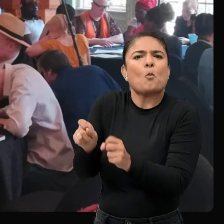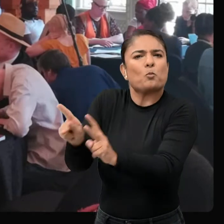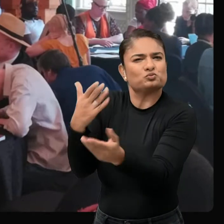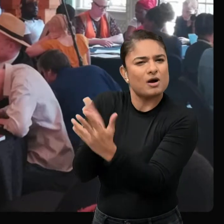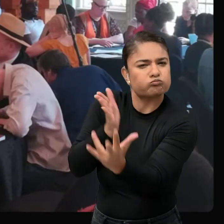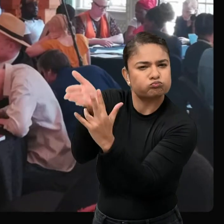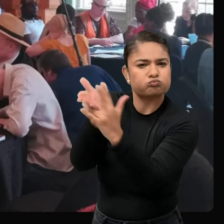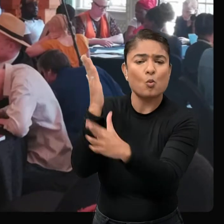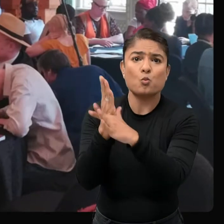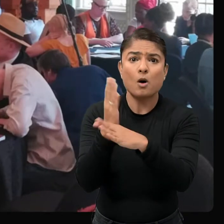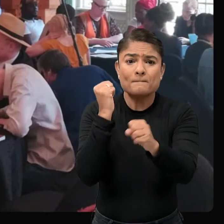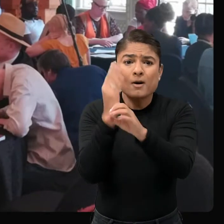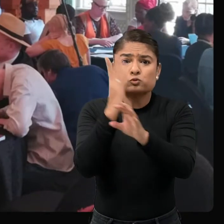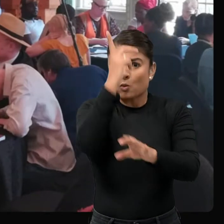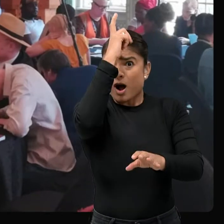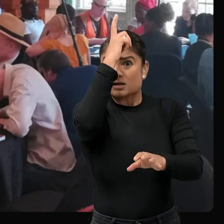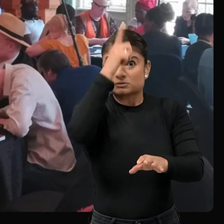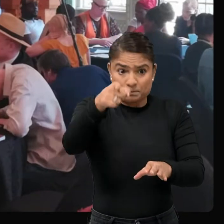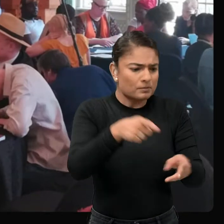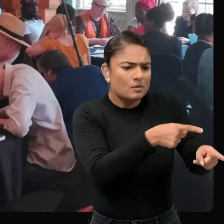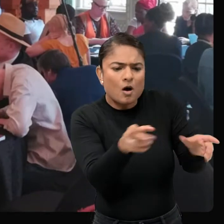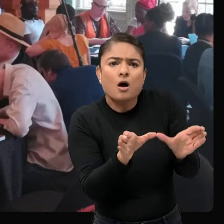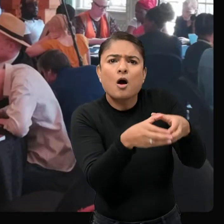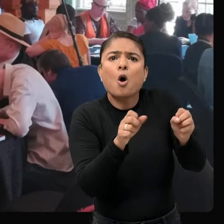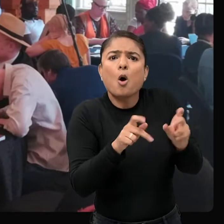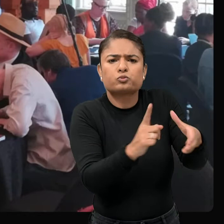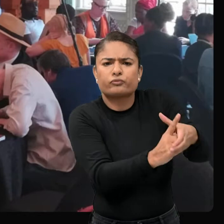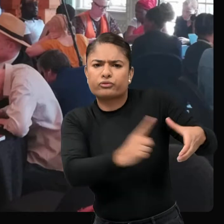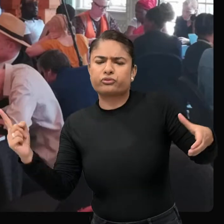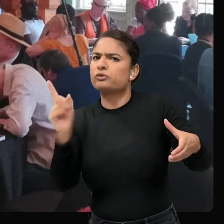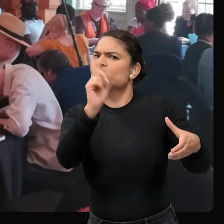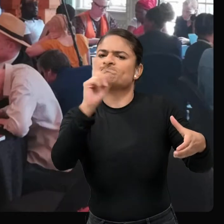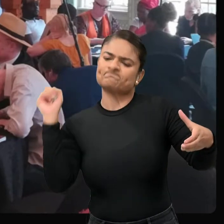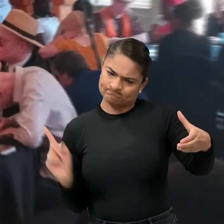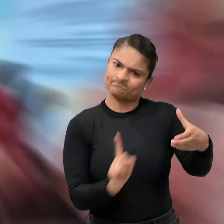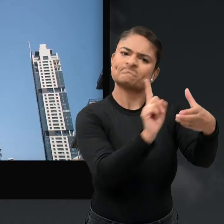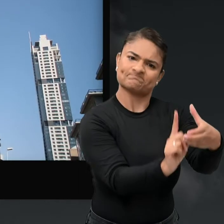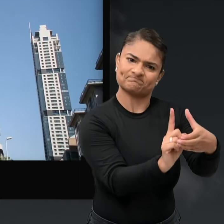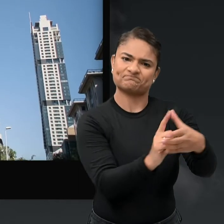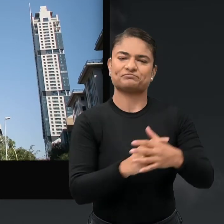economic opportunities to ensure that albinism is not excluded from opportunities.